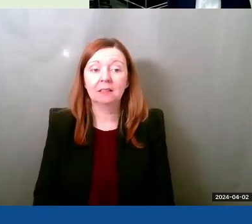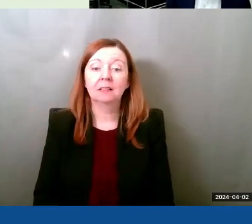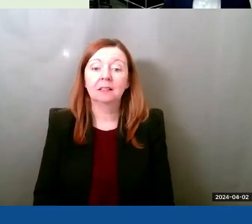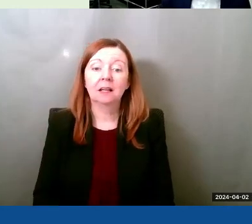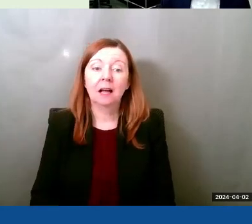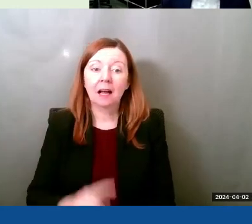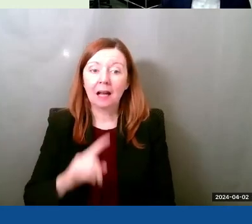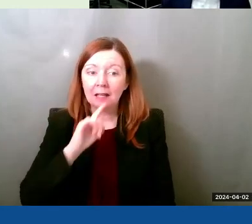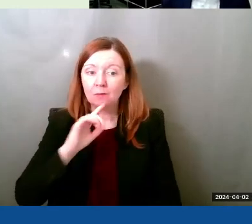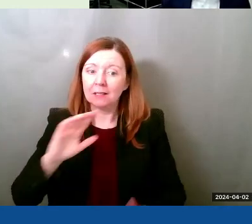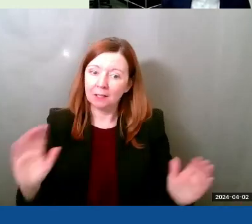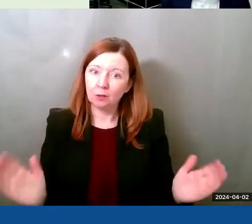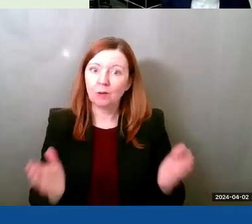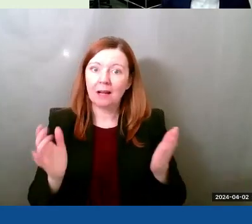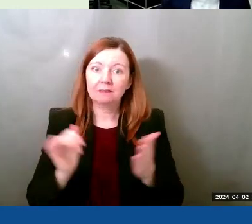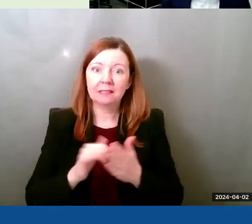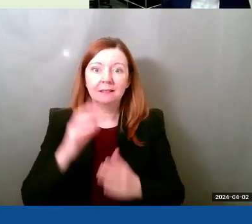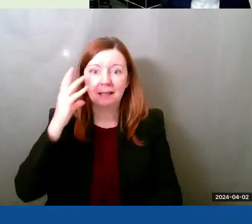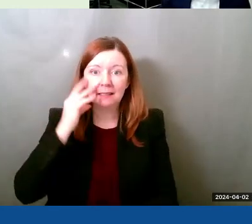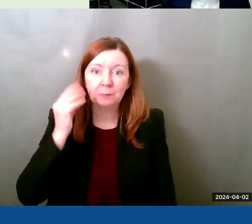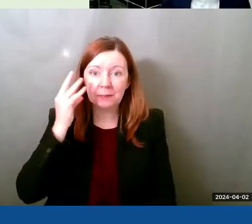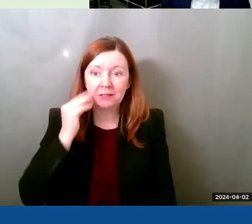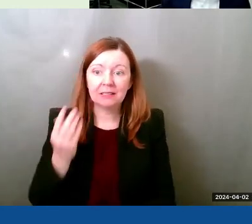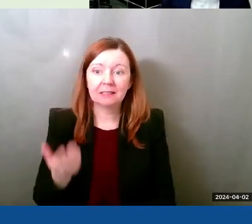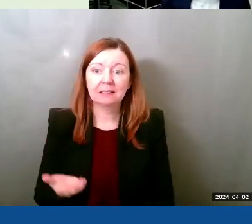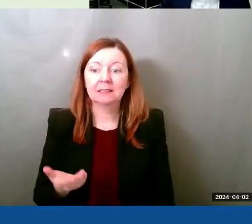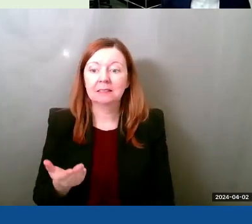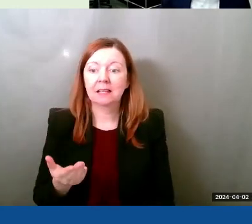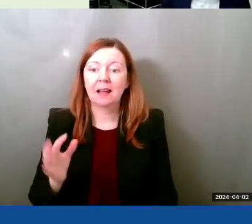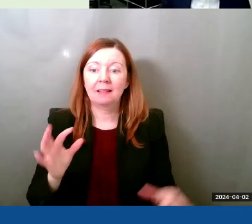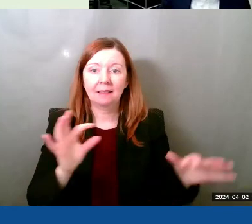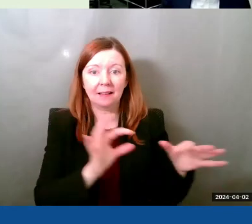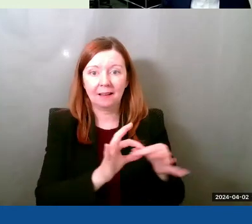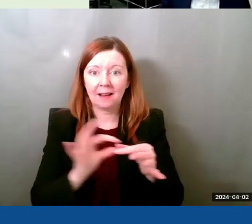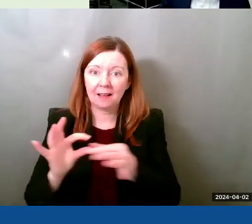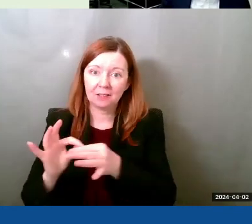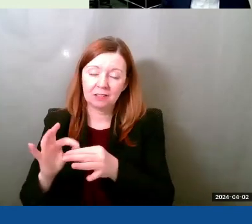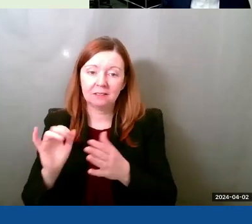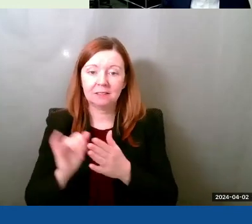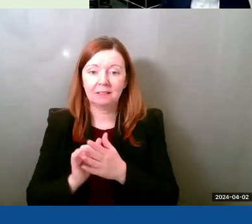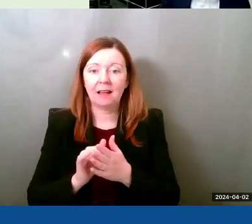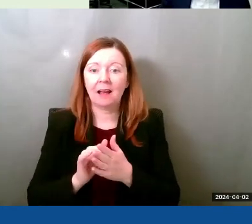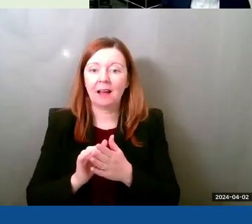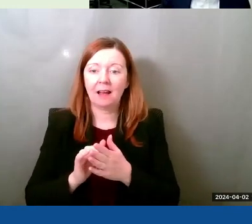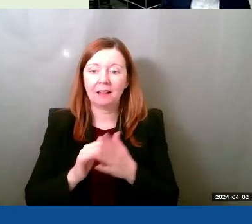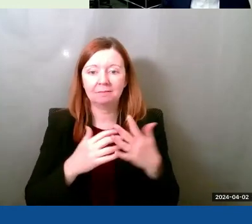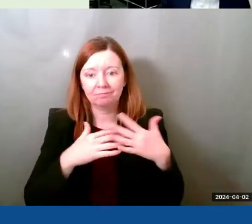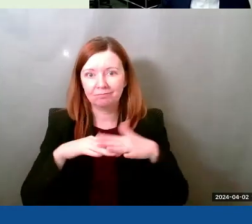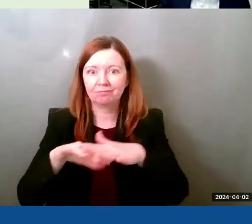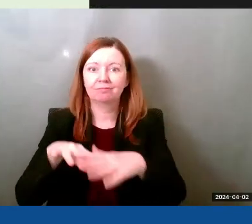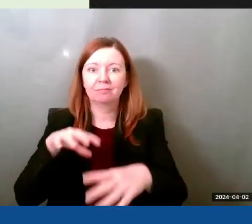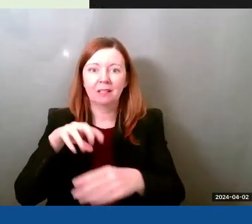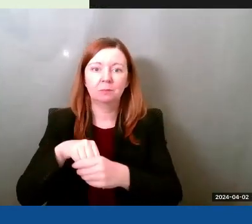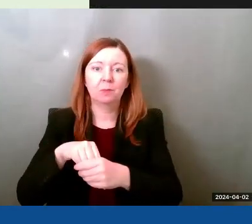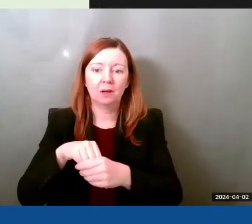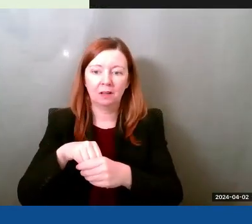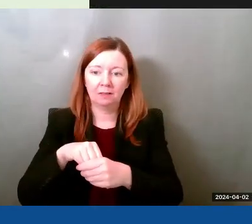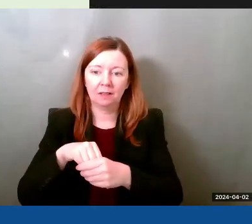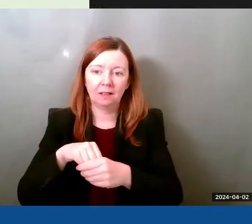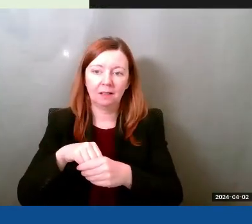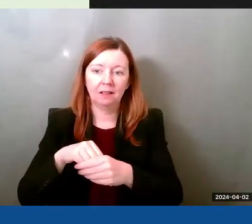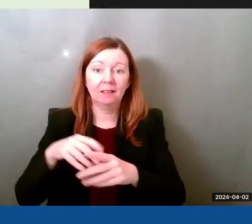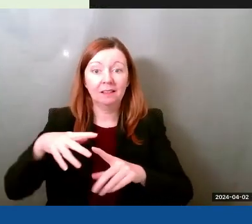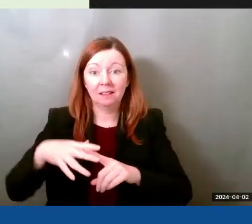and really crafting, that experience and the connections that it forms to integrate it as part of the urban context